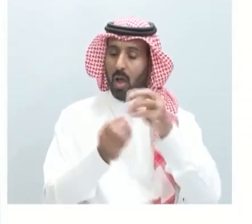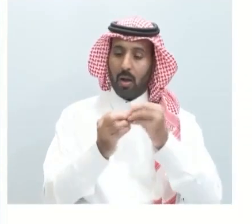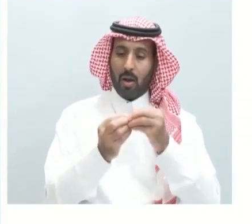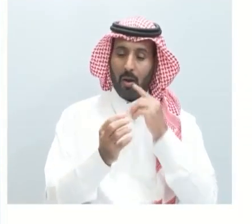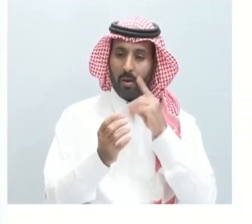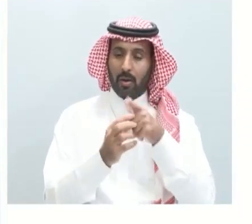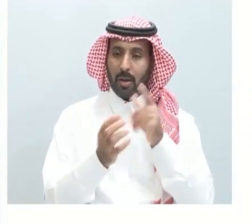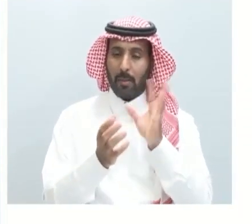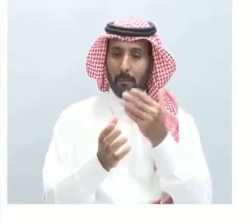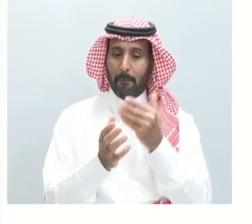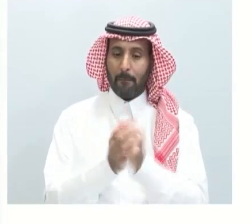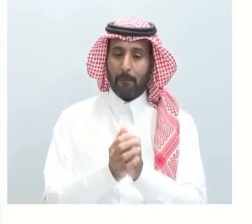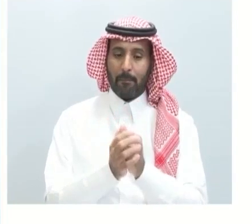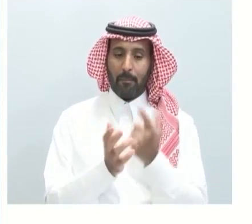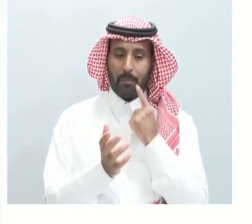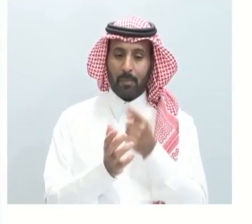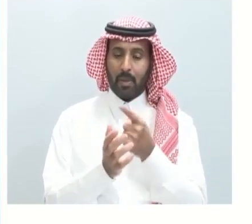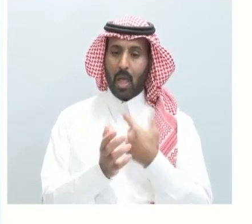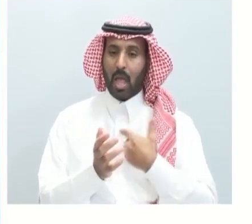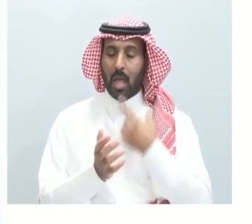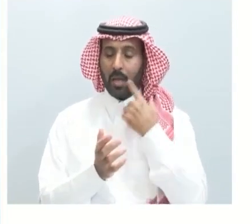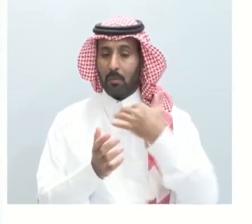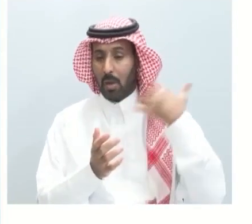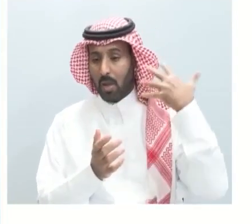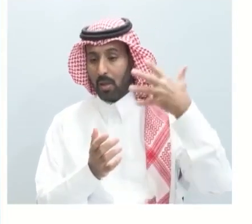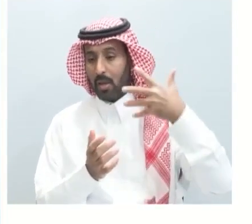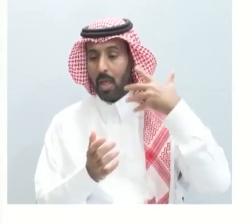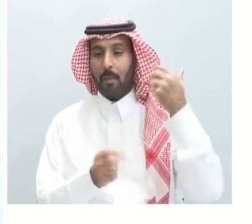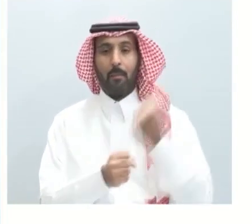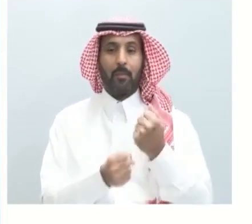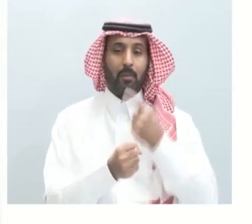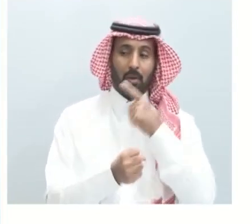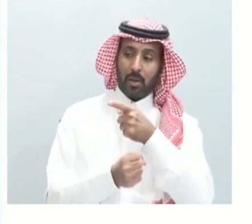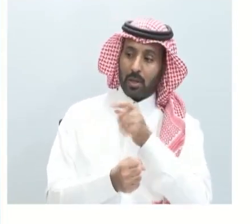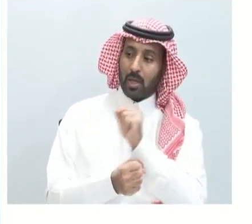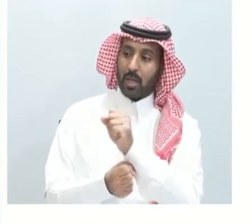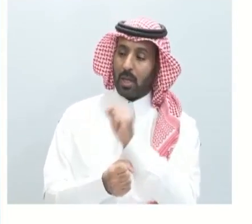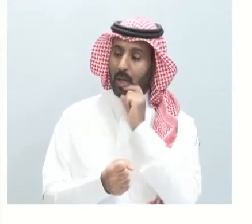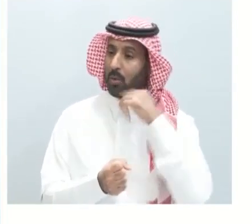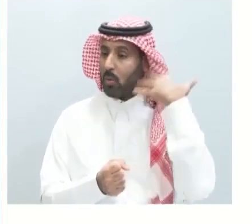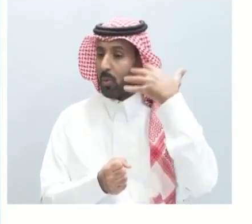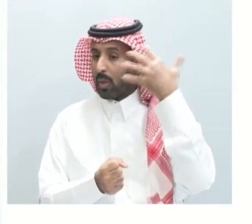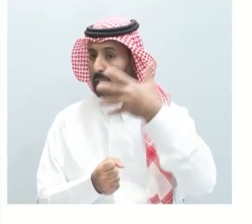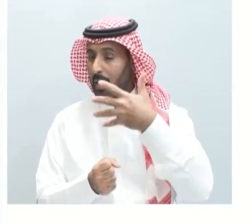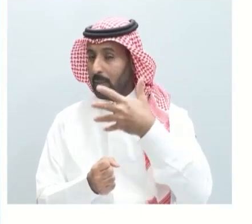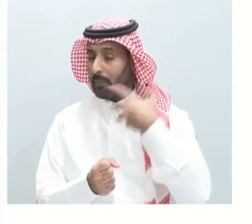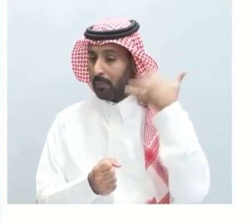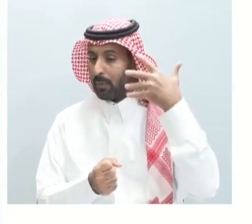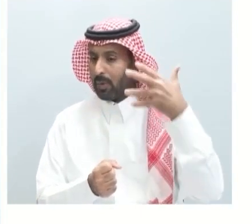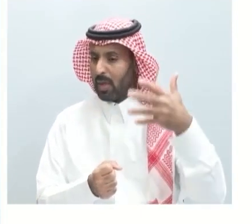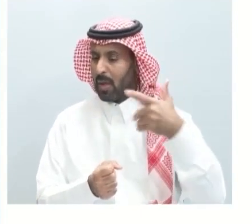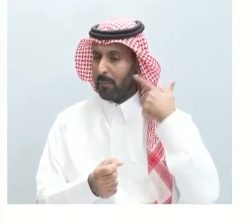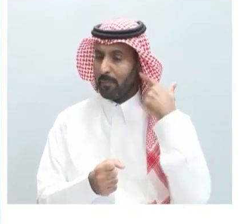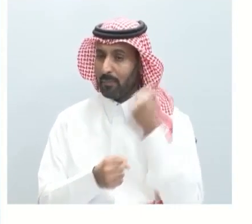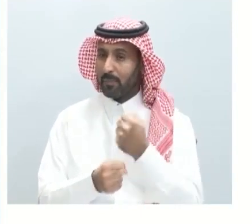colors number six he has my dream job so when someone has your dream job I think